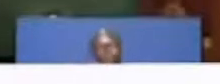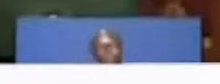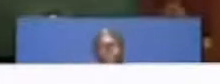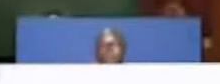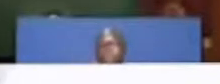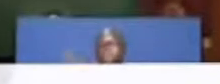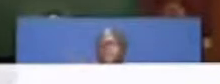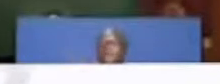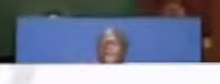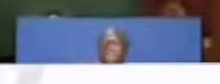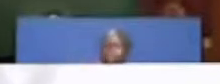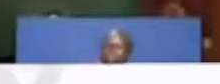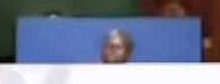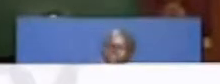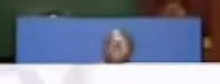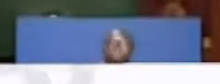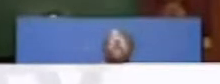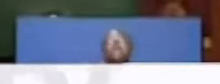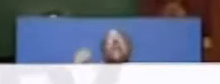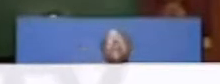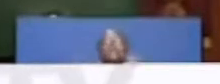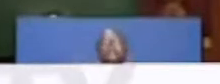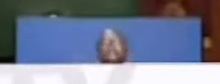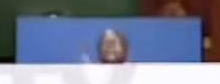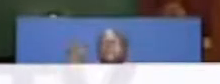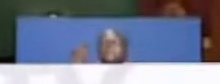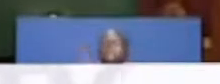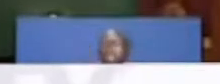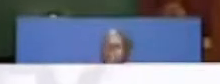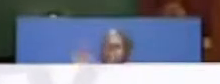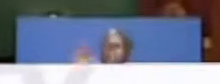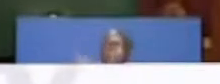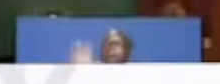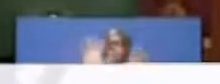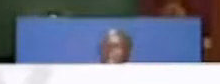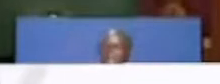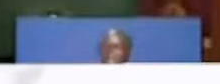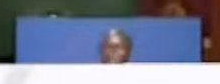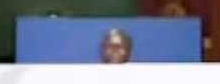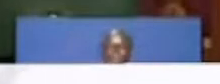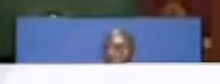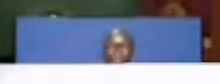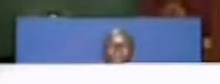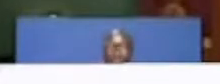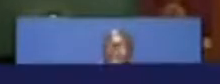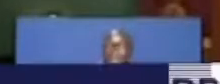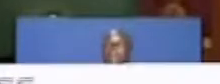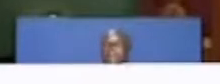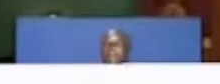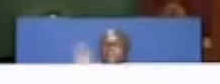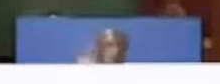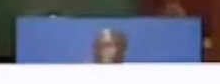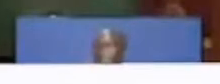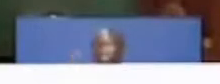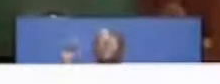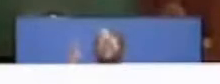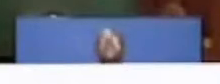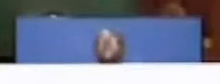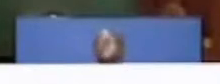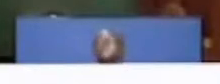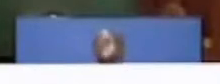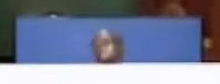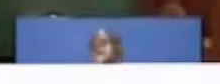Health. Kenya today has the highest budgetary allocation for health in East Africa, which currently stands